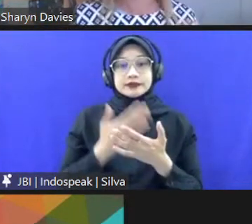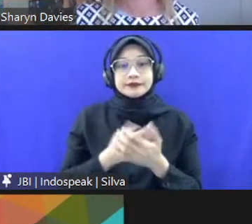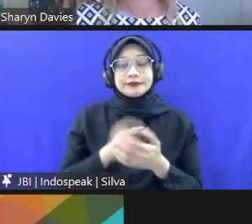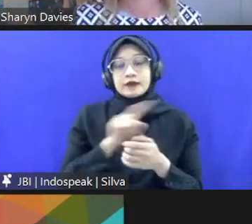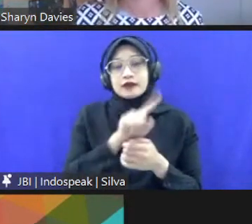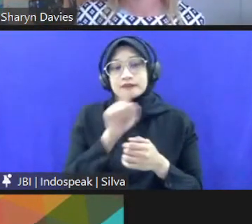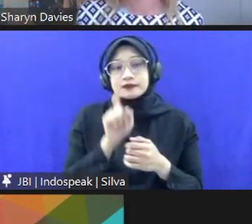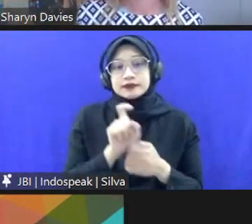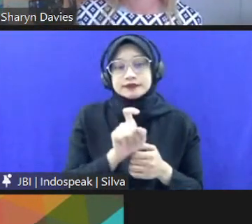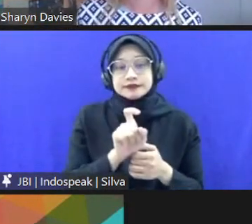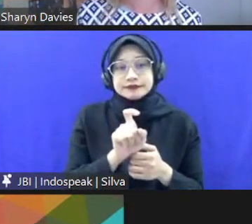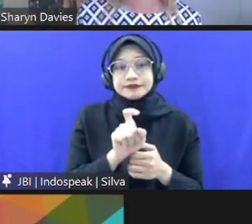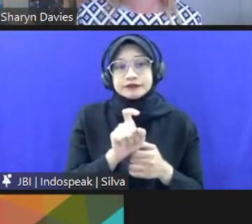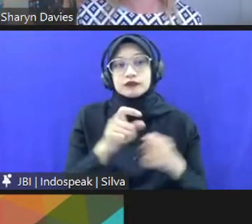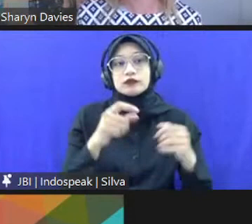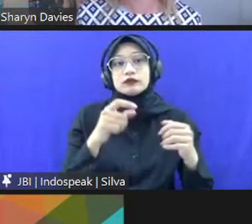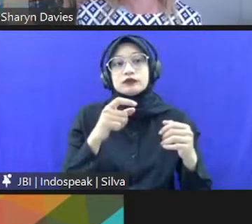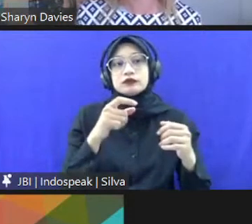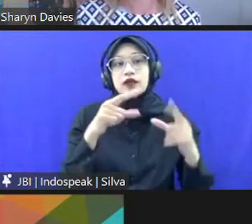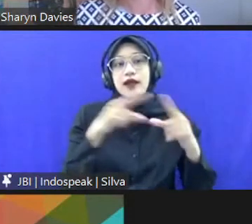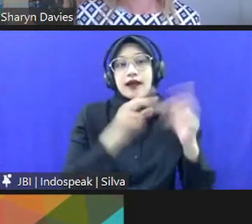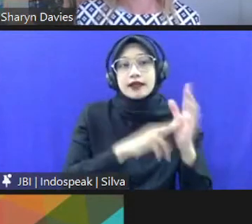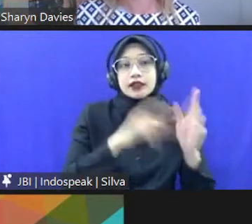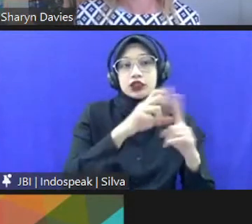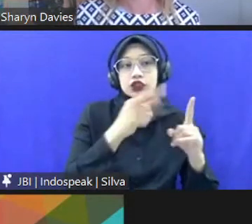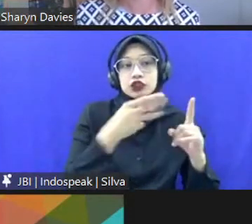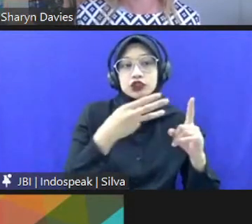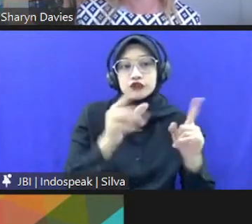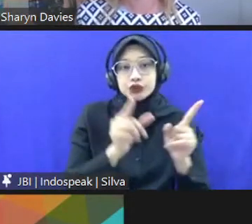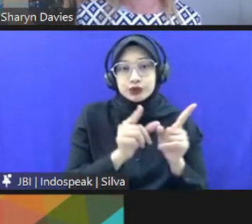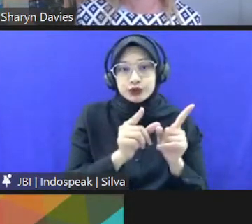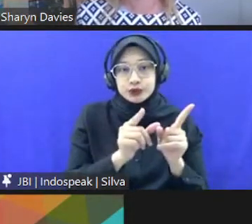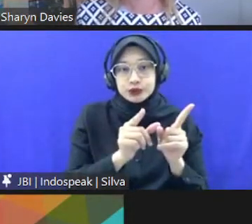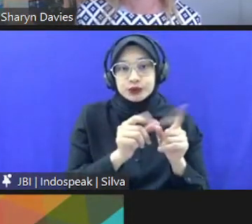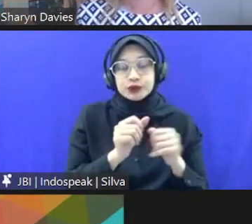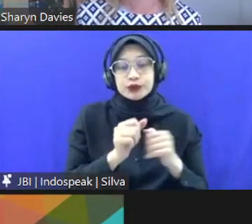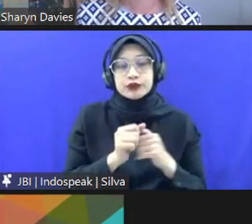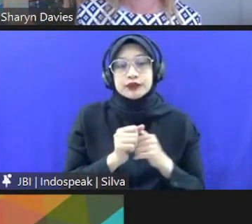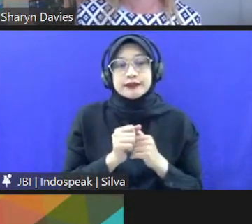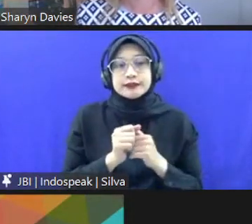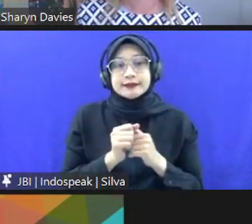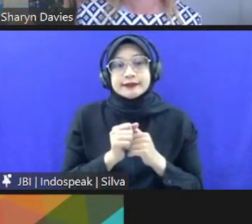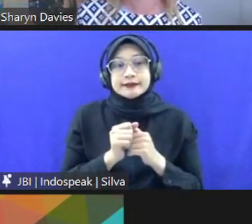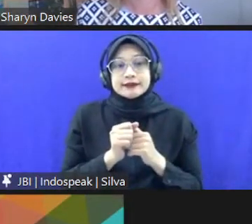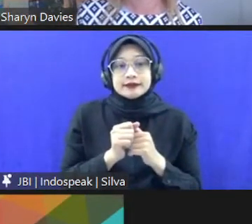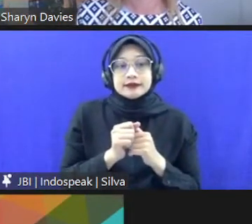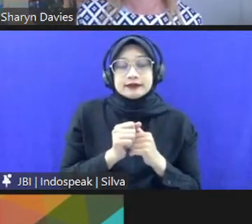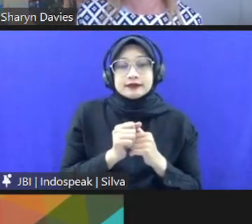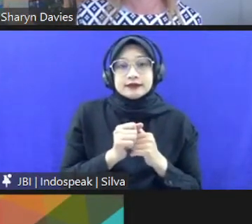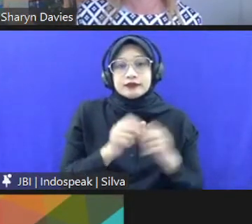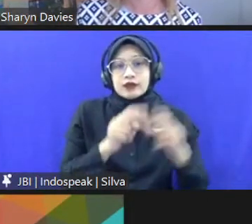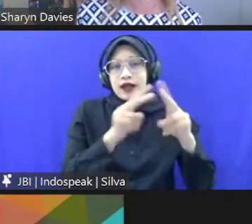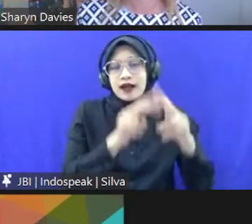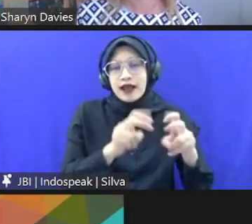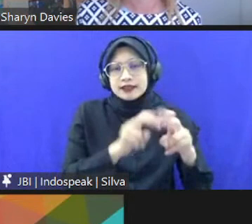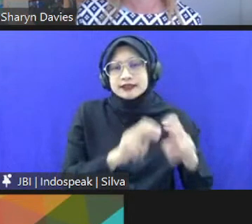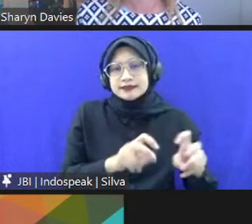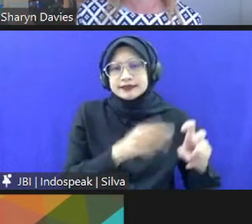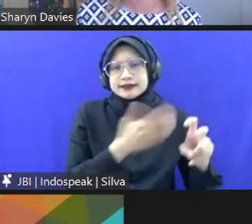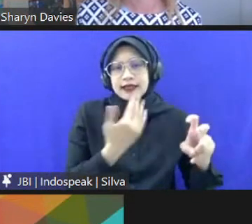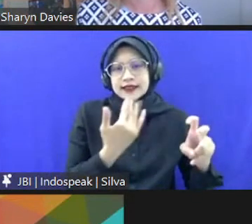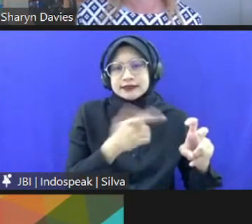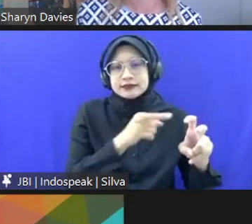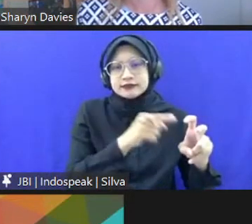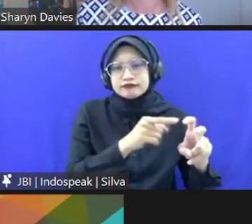for Andrew and Luki. So your analysis would seem to suggest, like from this